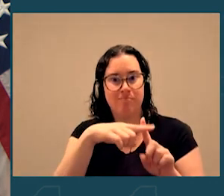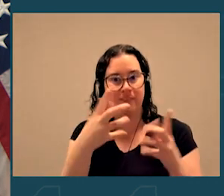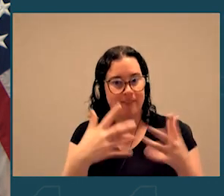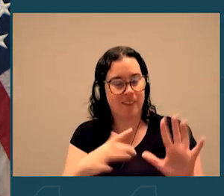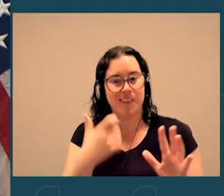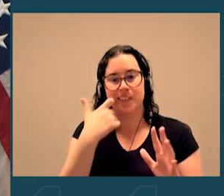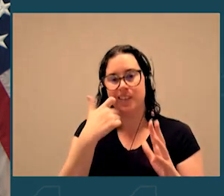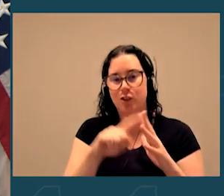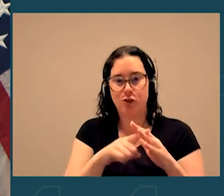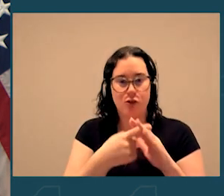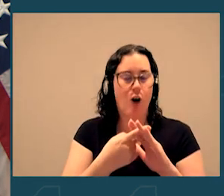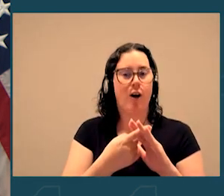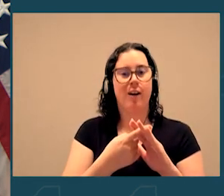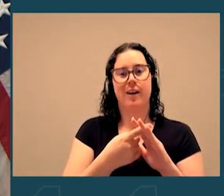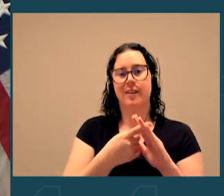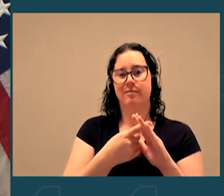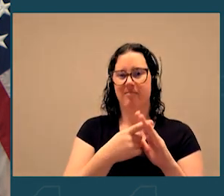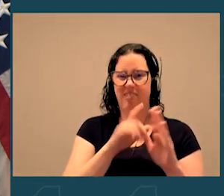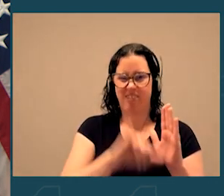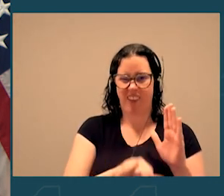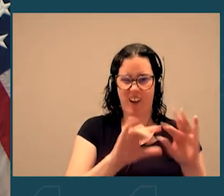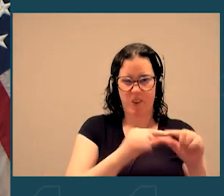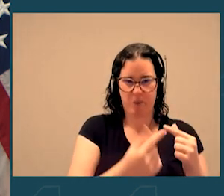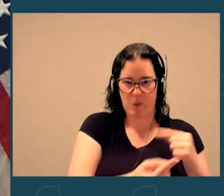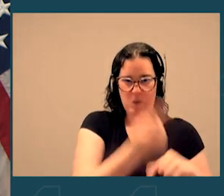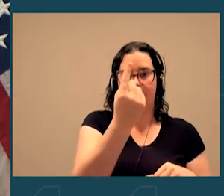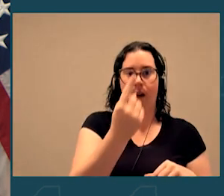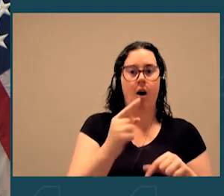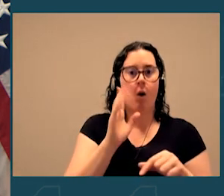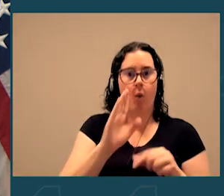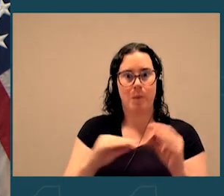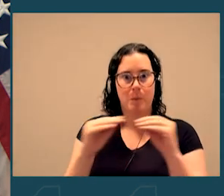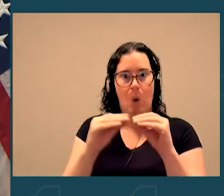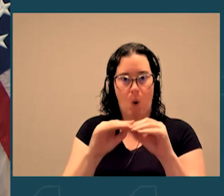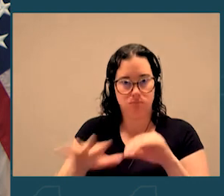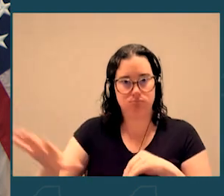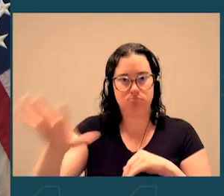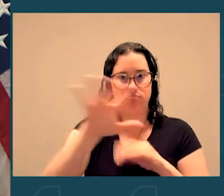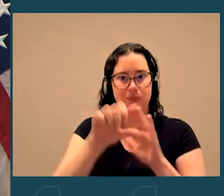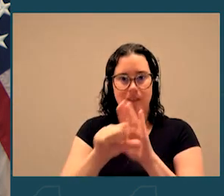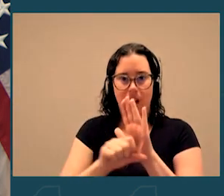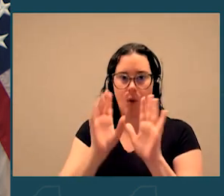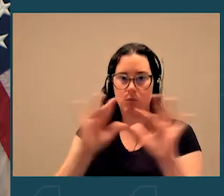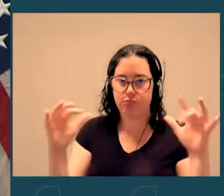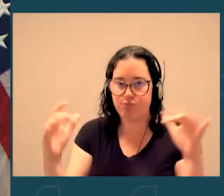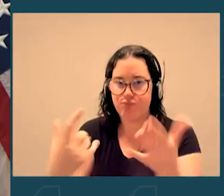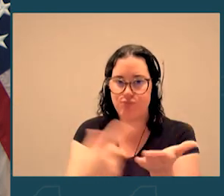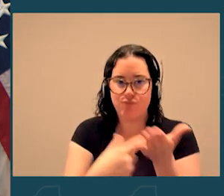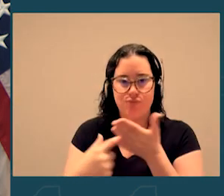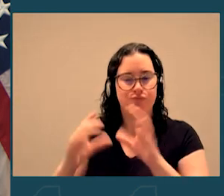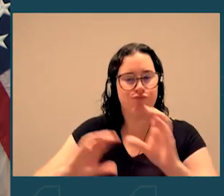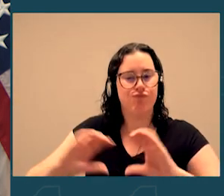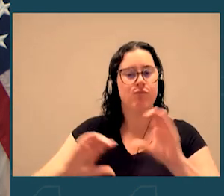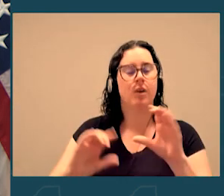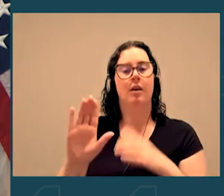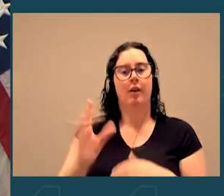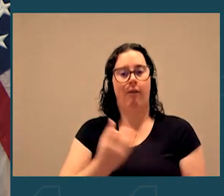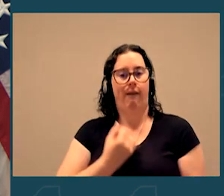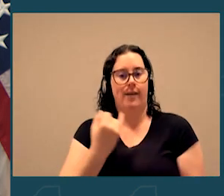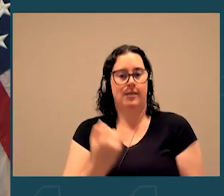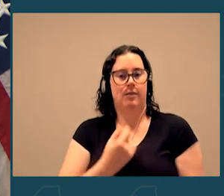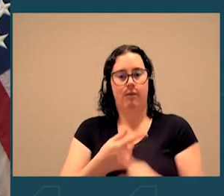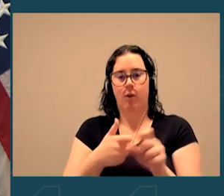We're going to continue convening these groups all over the state, but their isolation from the pandemic, what's going on